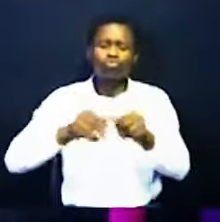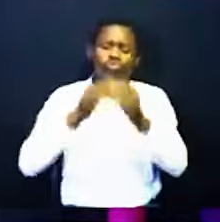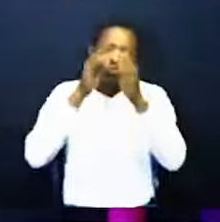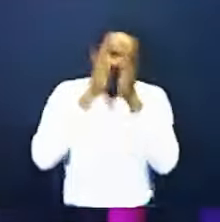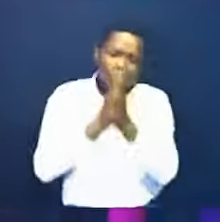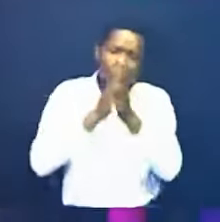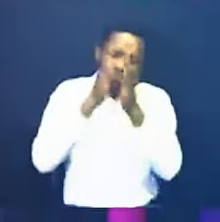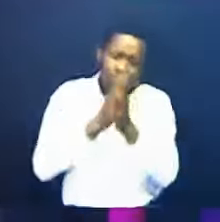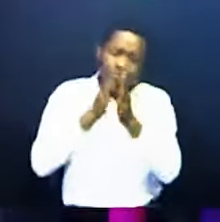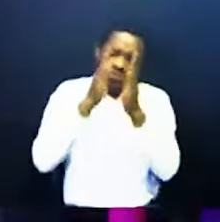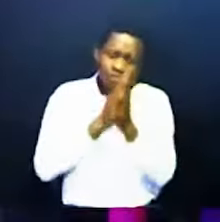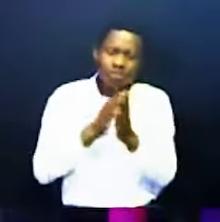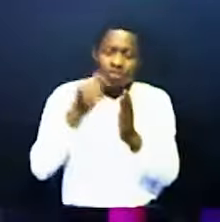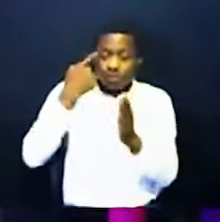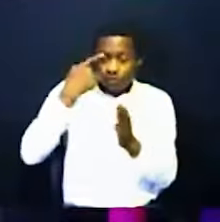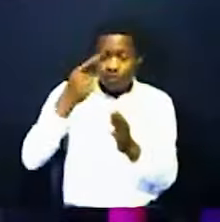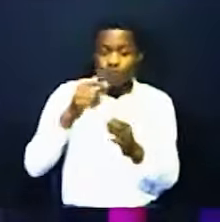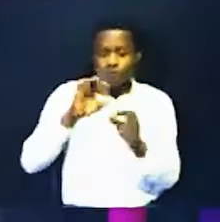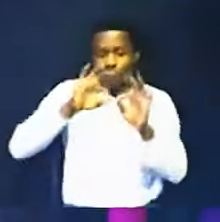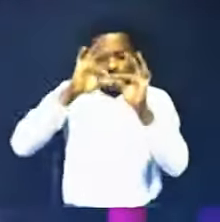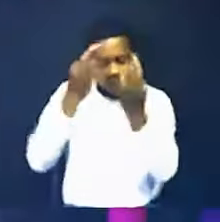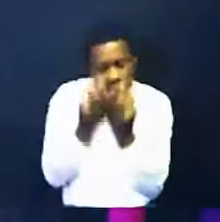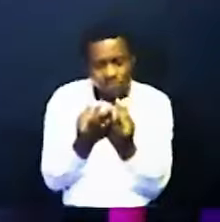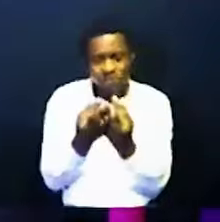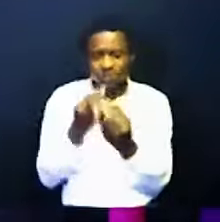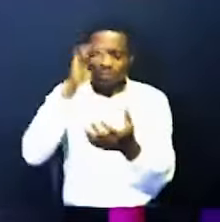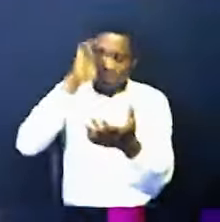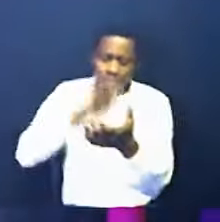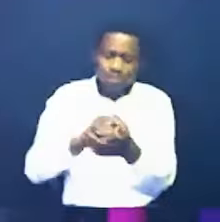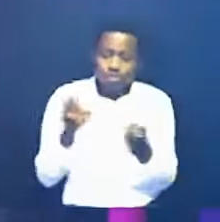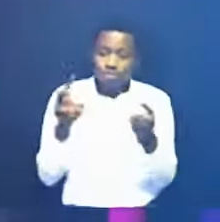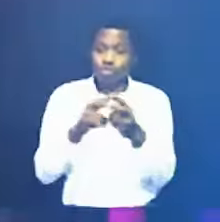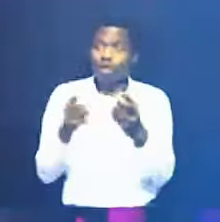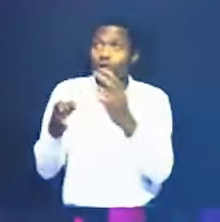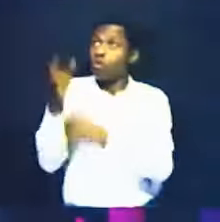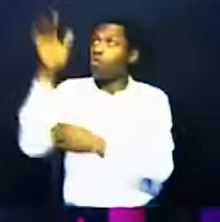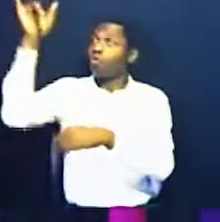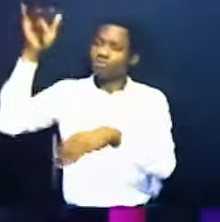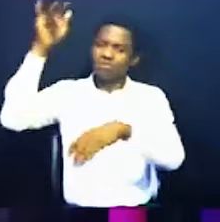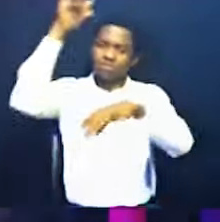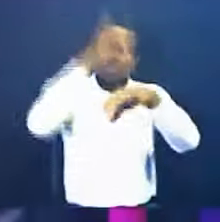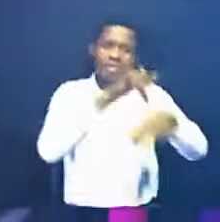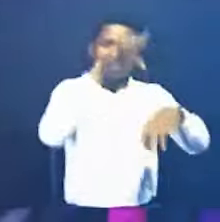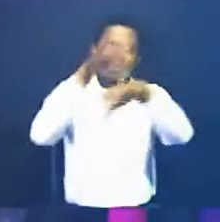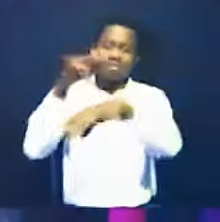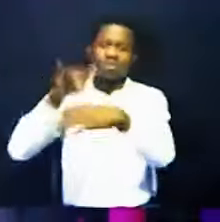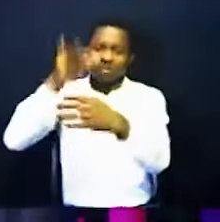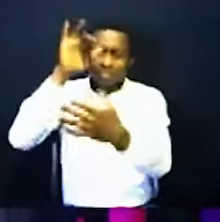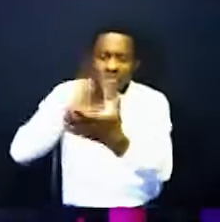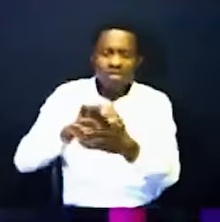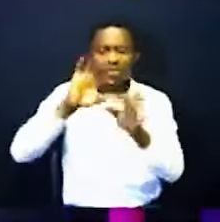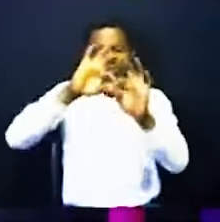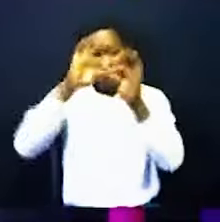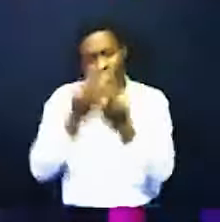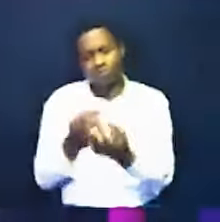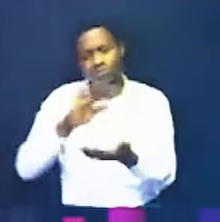his hands over families and marital lives.